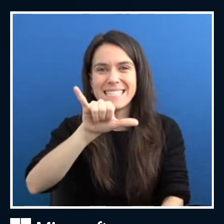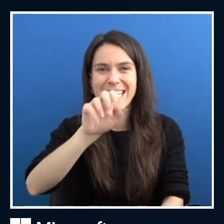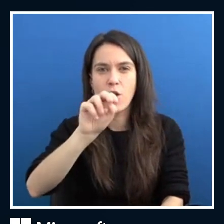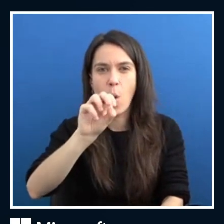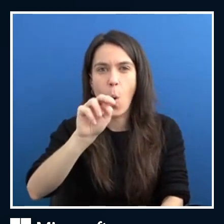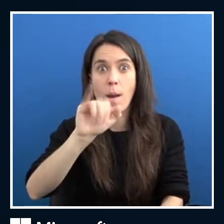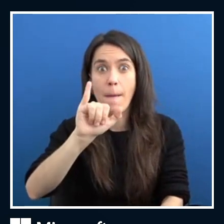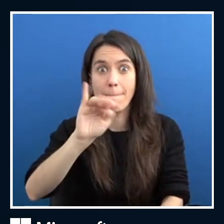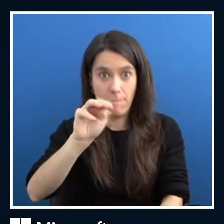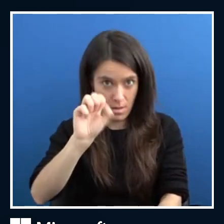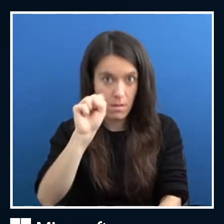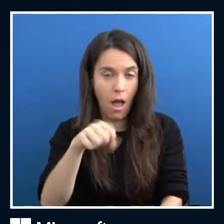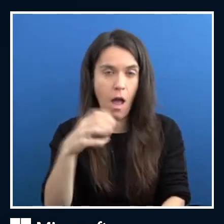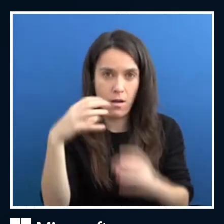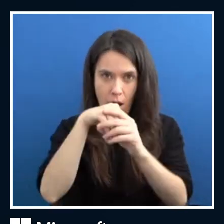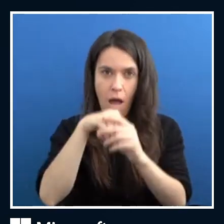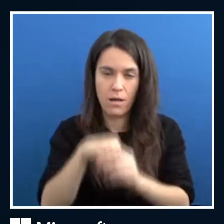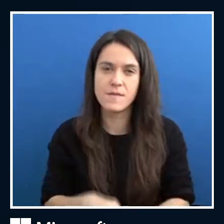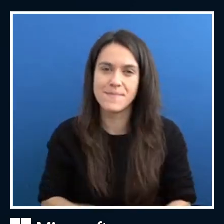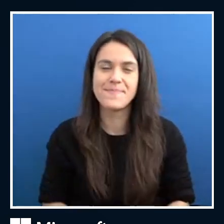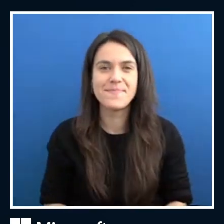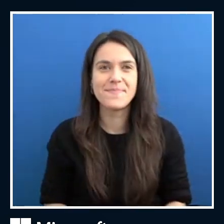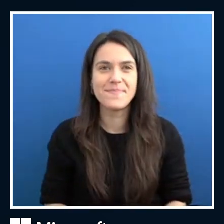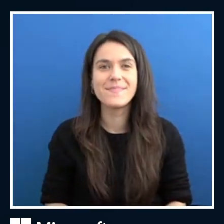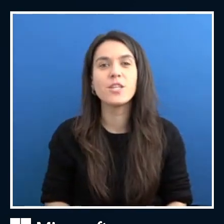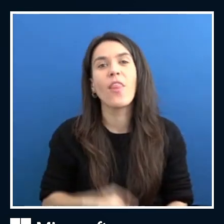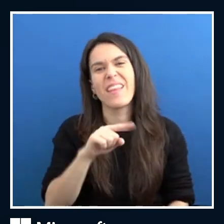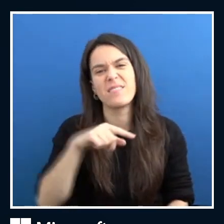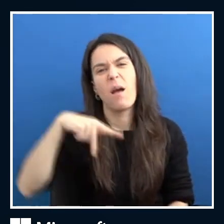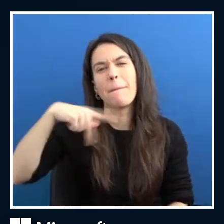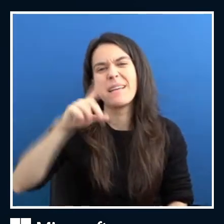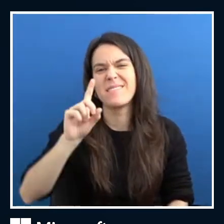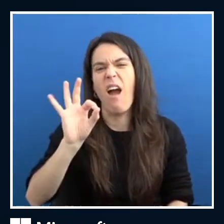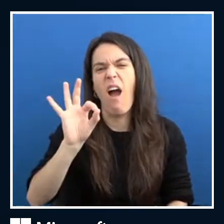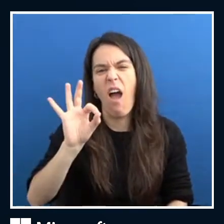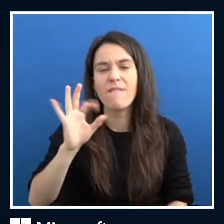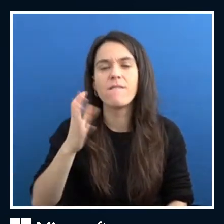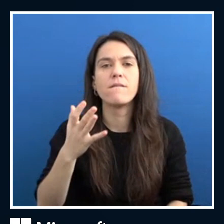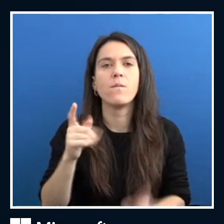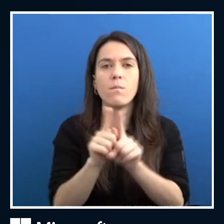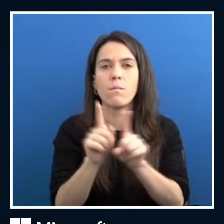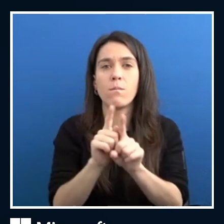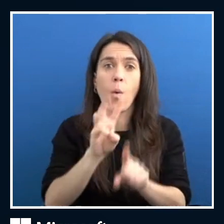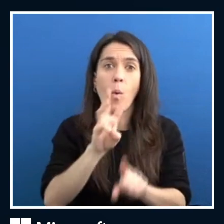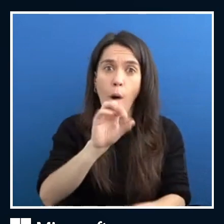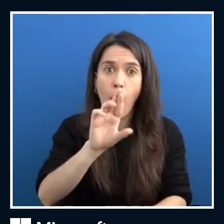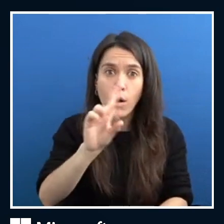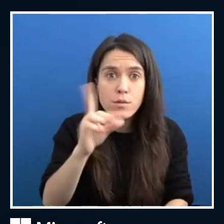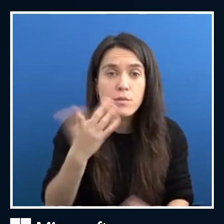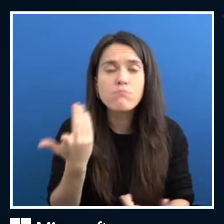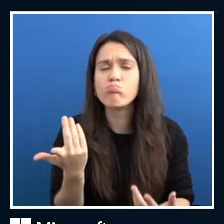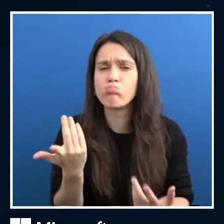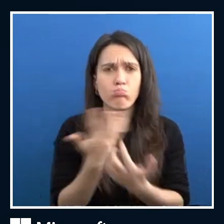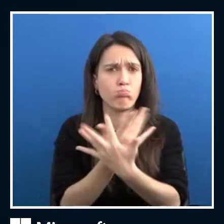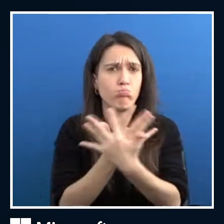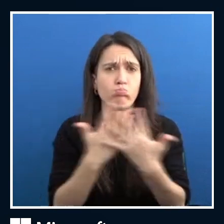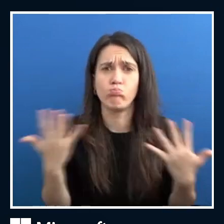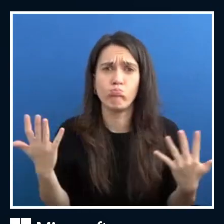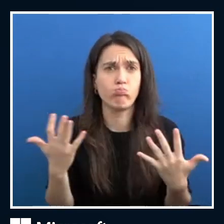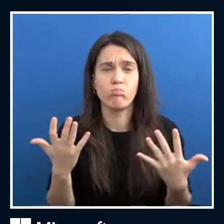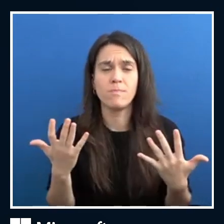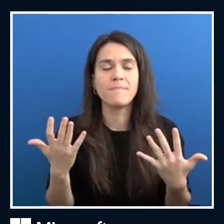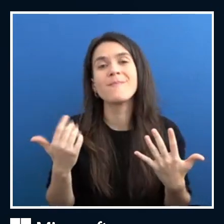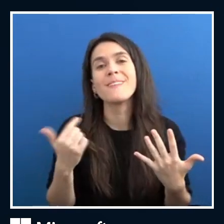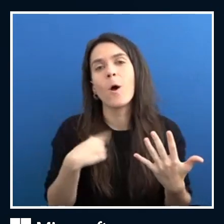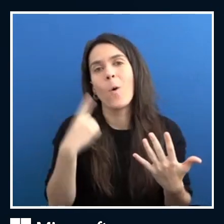said, this is done on PDF files, Word files, and so onwards. By default, it's not possible to do it